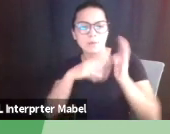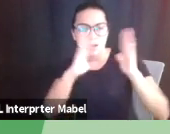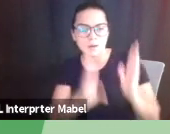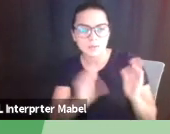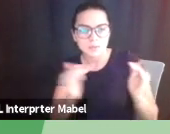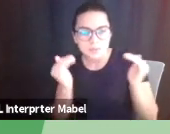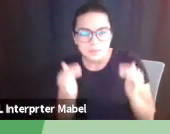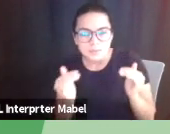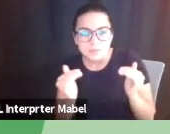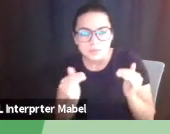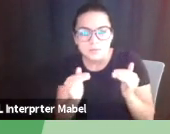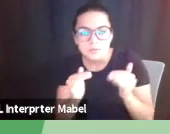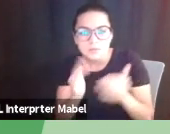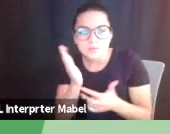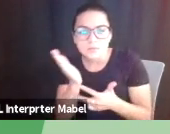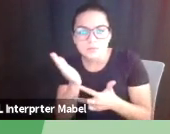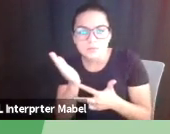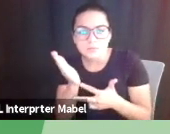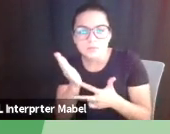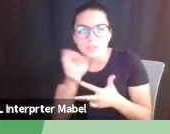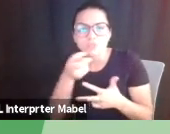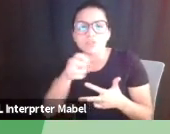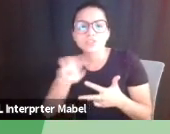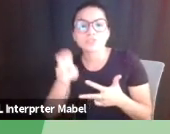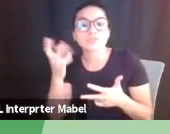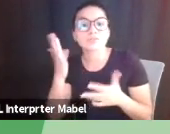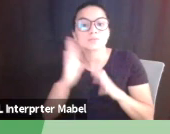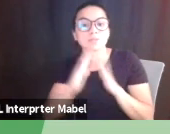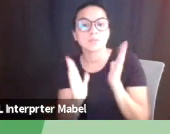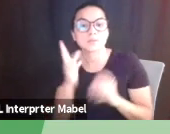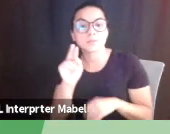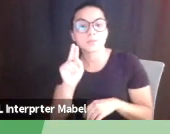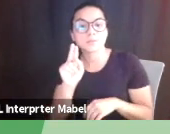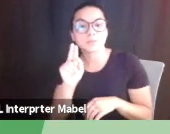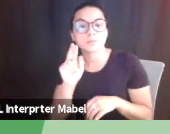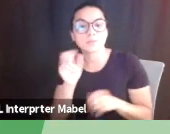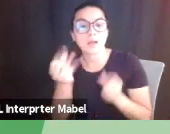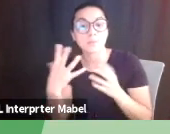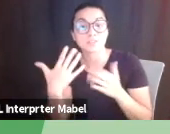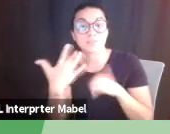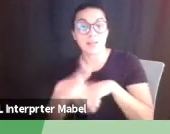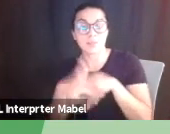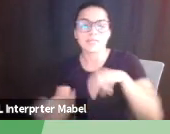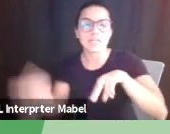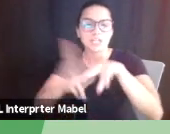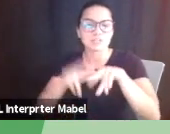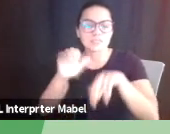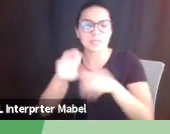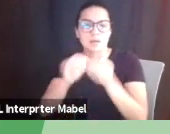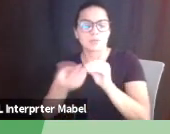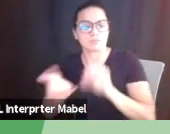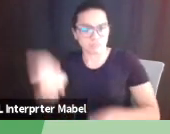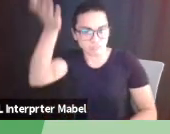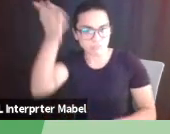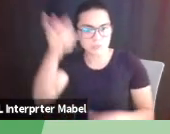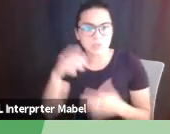closely by transitional housing units, well, increasing the number of transitional housing units available to survivors. Okay,